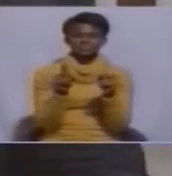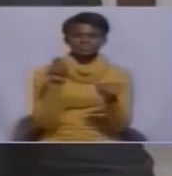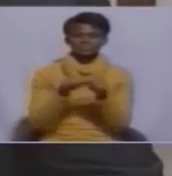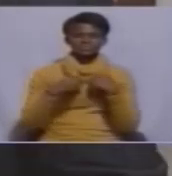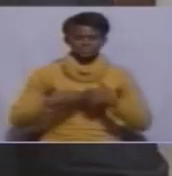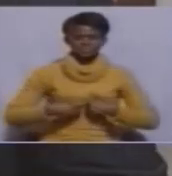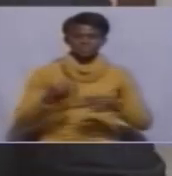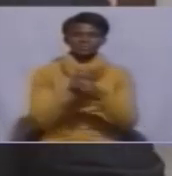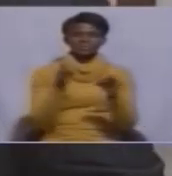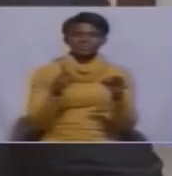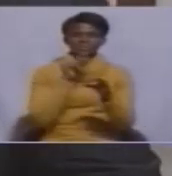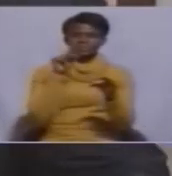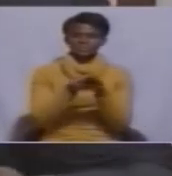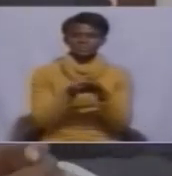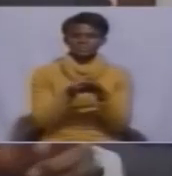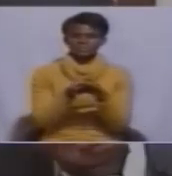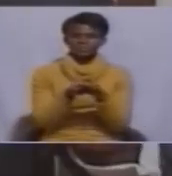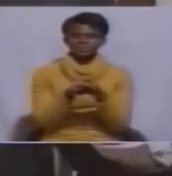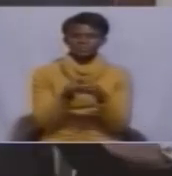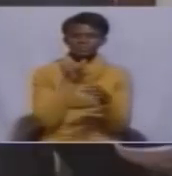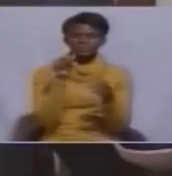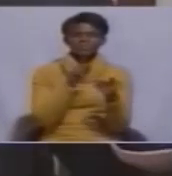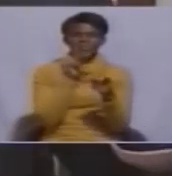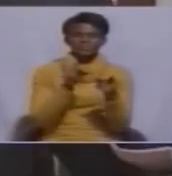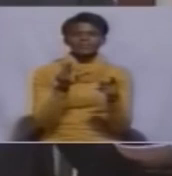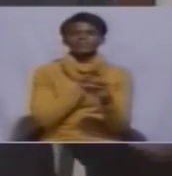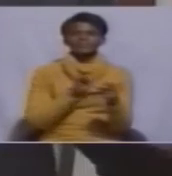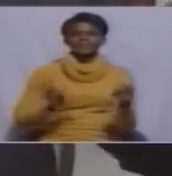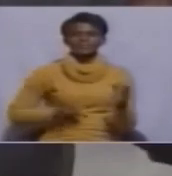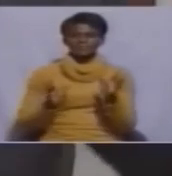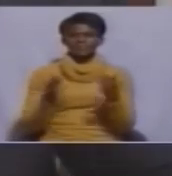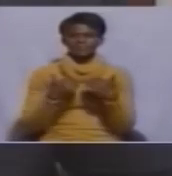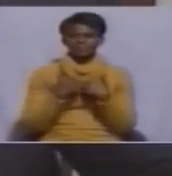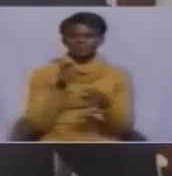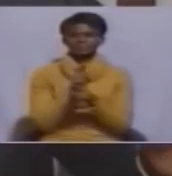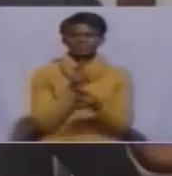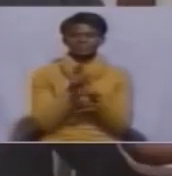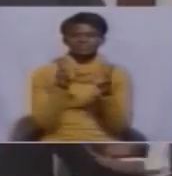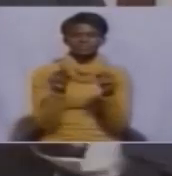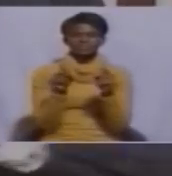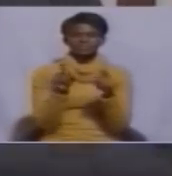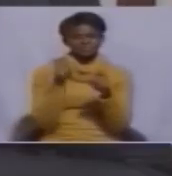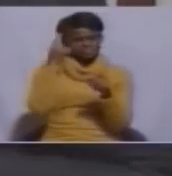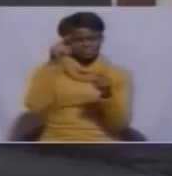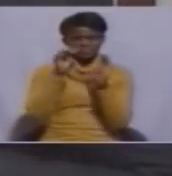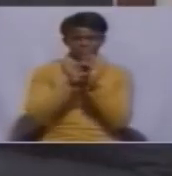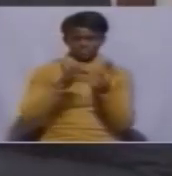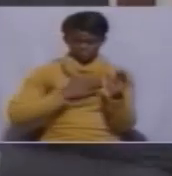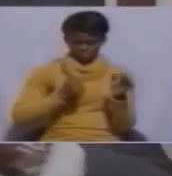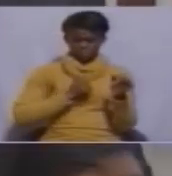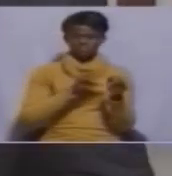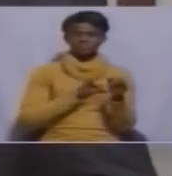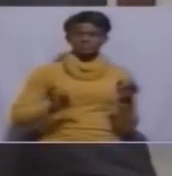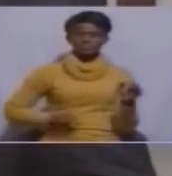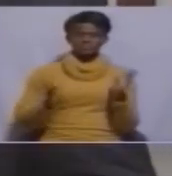free to practice their own religion. So it's not like Christianity has a certain right. No. For instance, if I'm Christian,